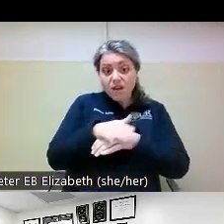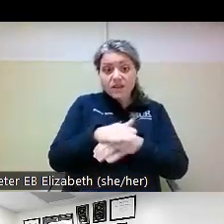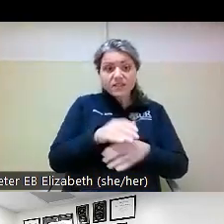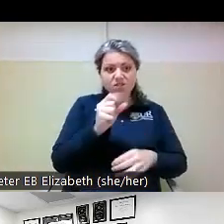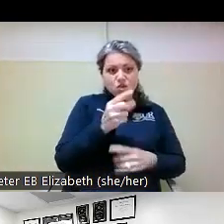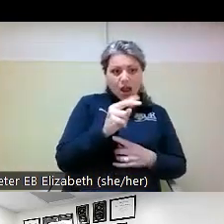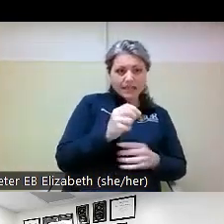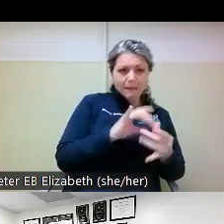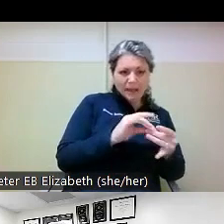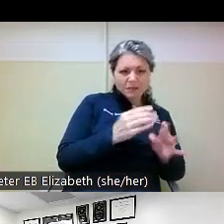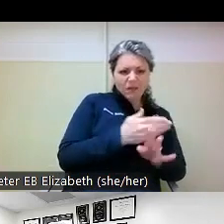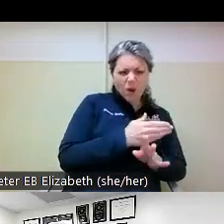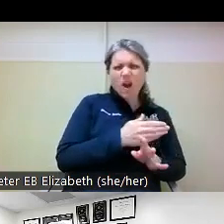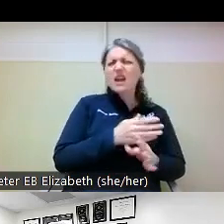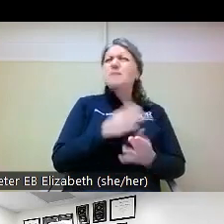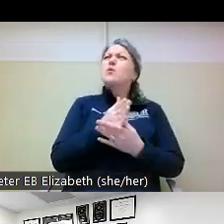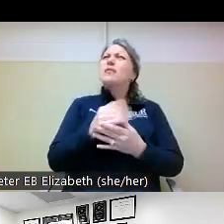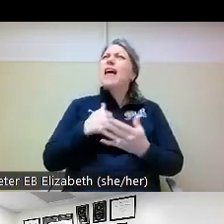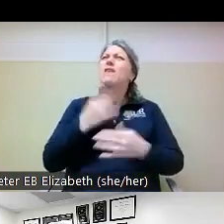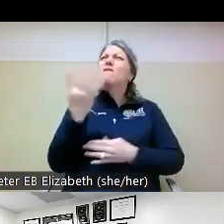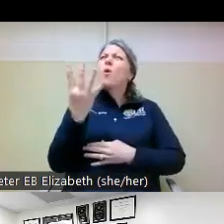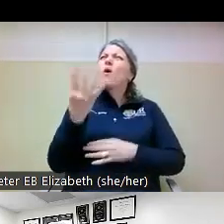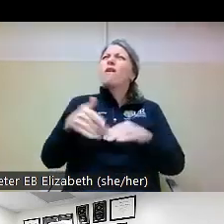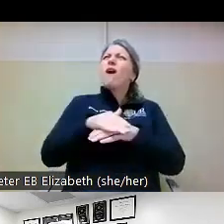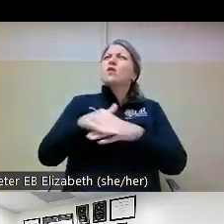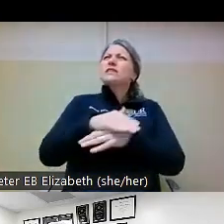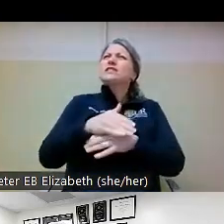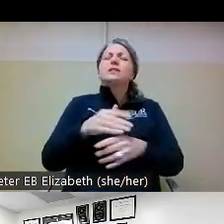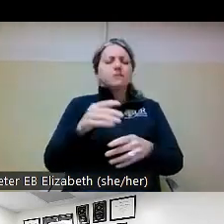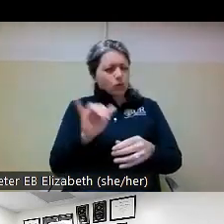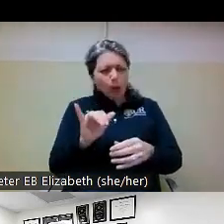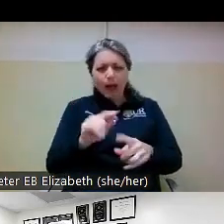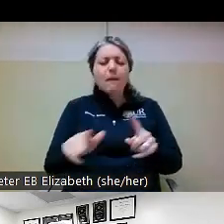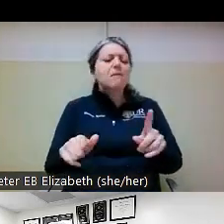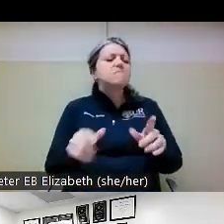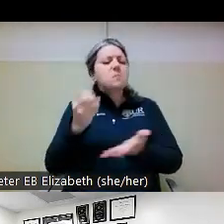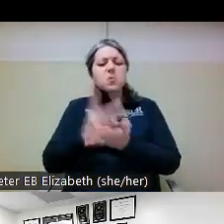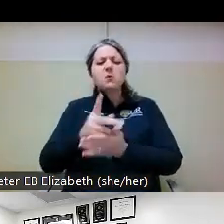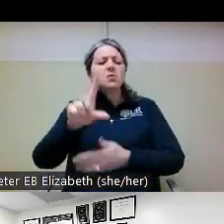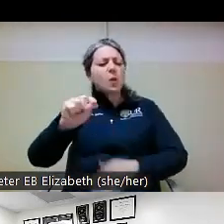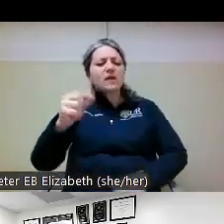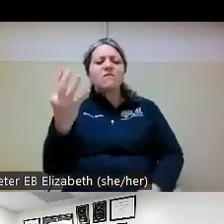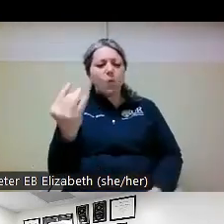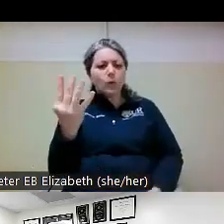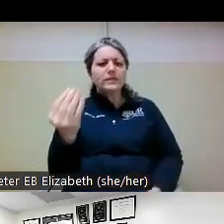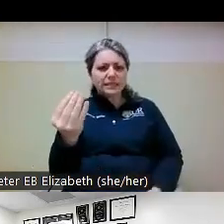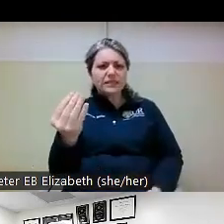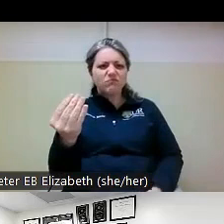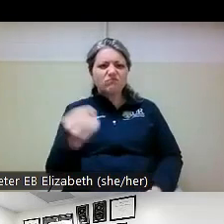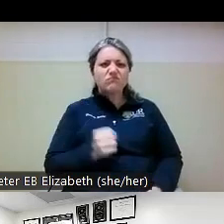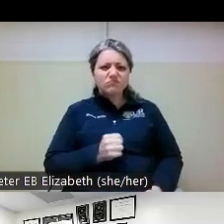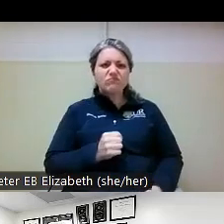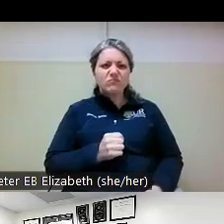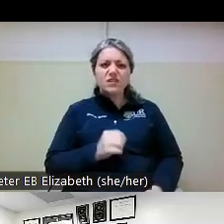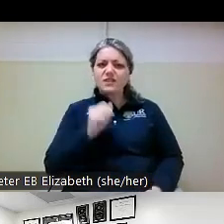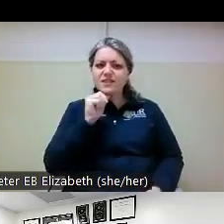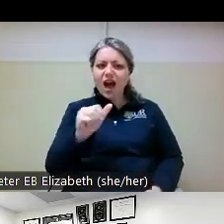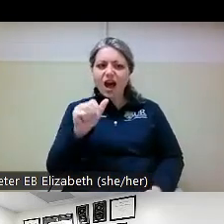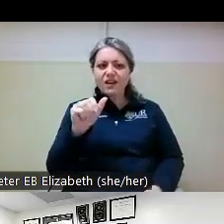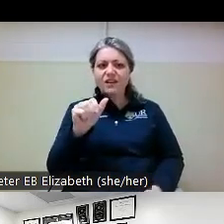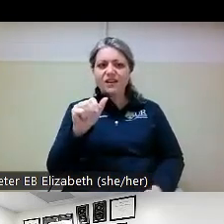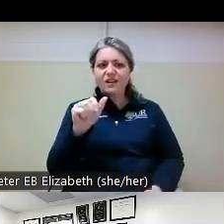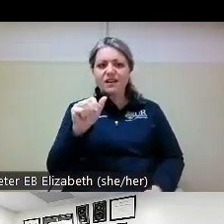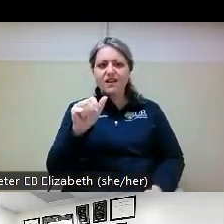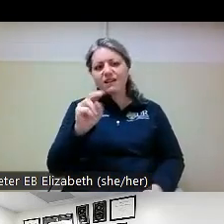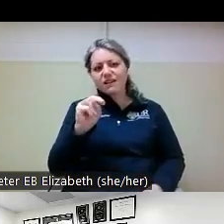In between, there was a quadrivalent vaccine as well. This was approved in 2014, and many people actually don't know this,